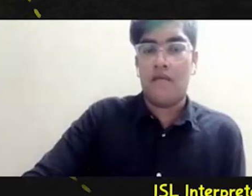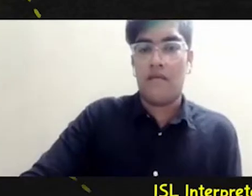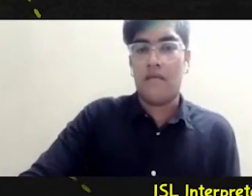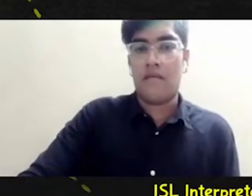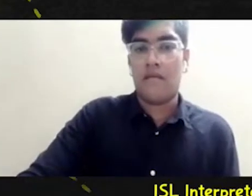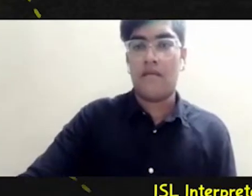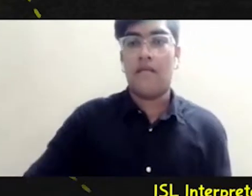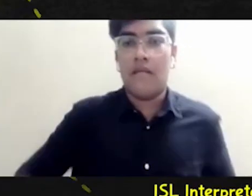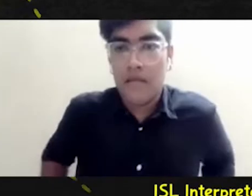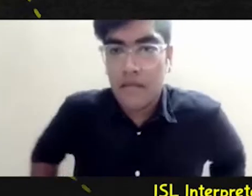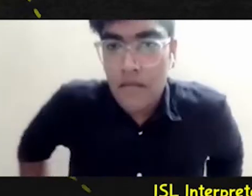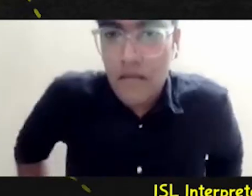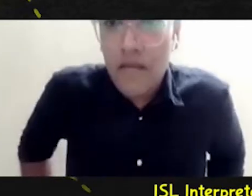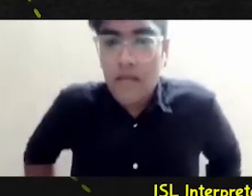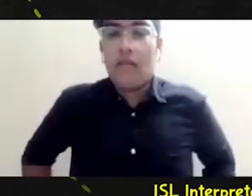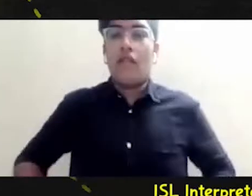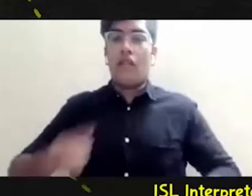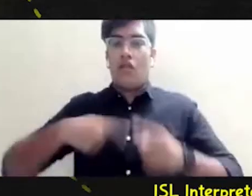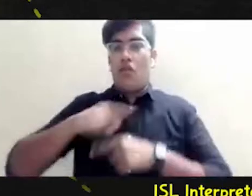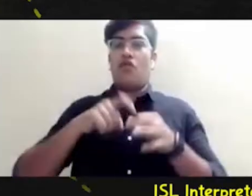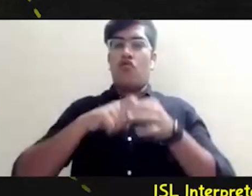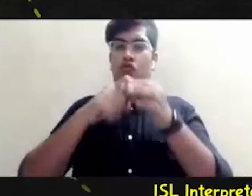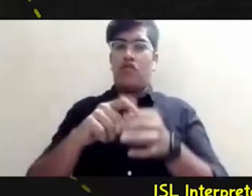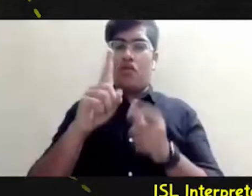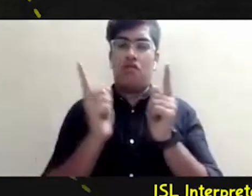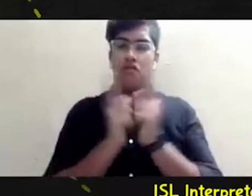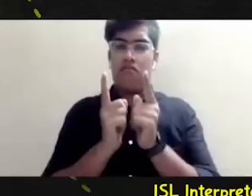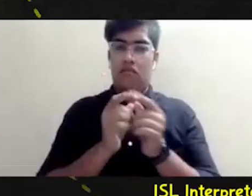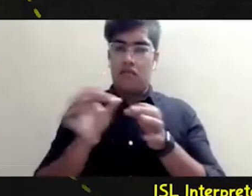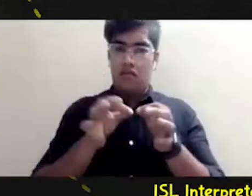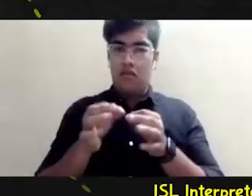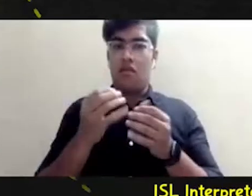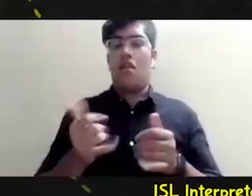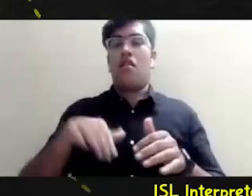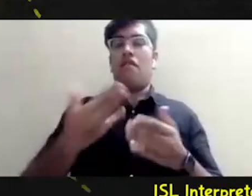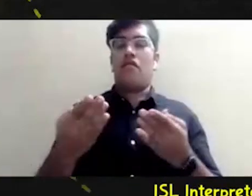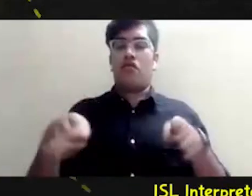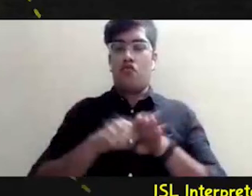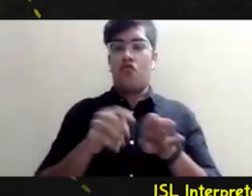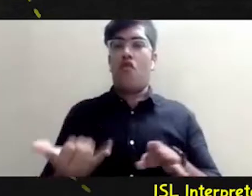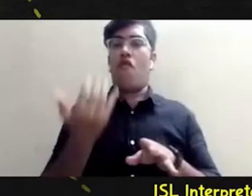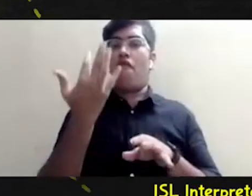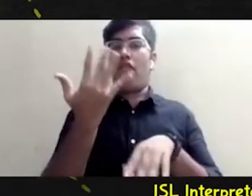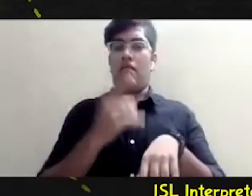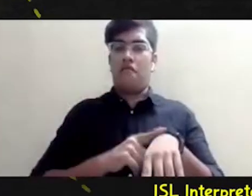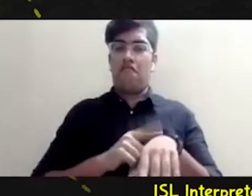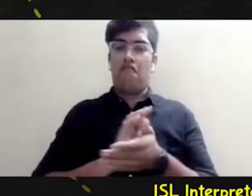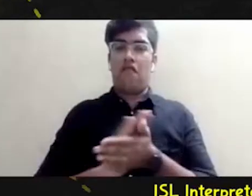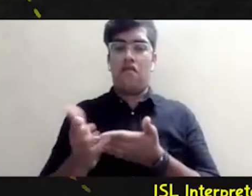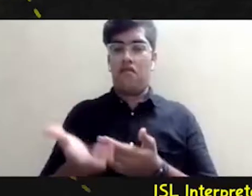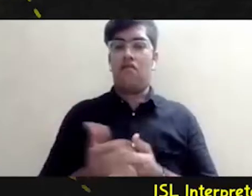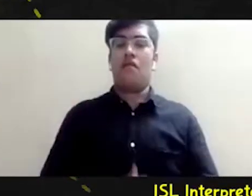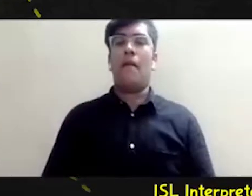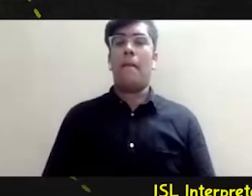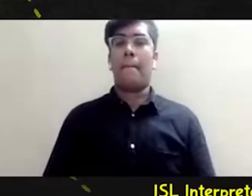of you to just say it's a question for all of us. Then I will sum up after that. We have only 5 minutes left for the entire session. So